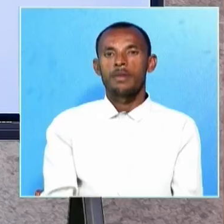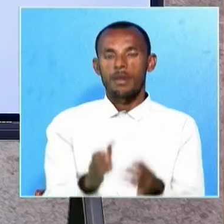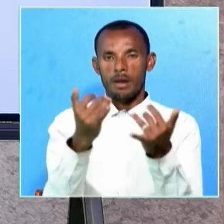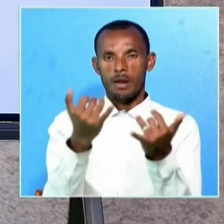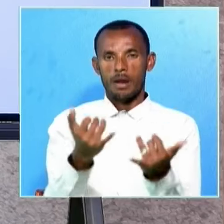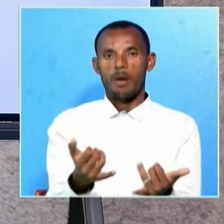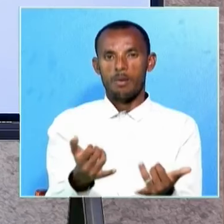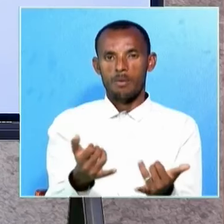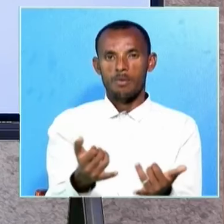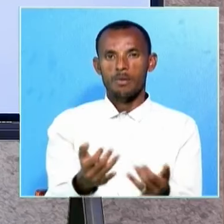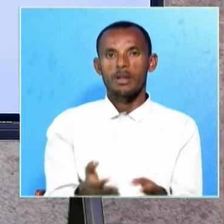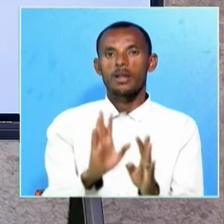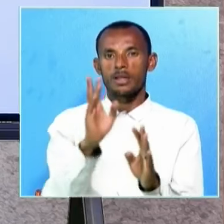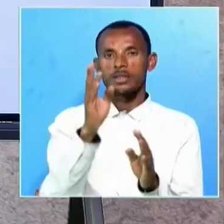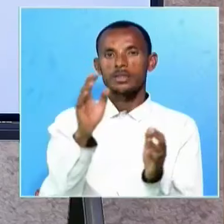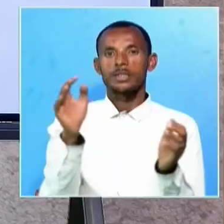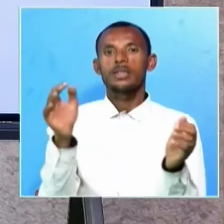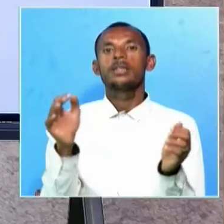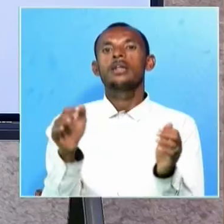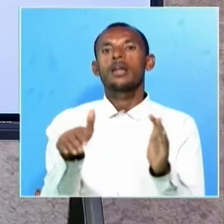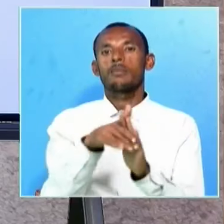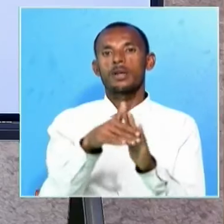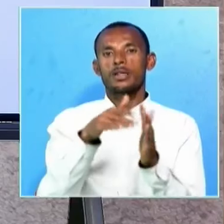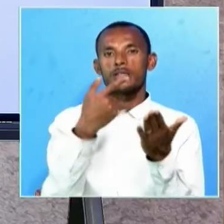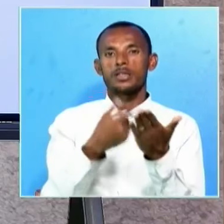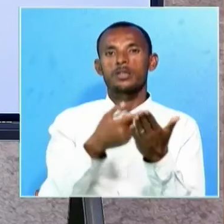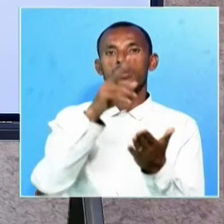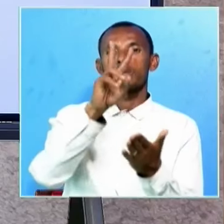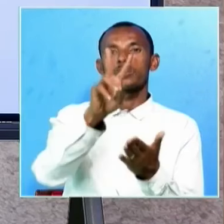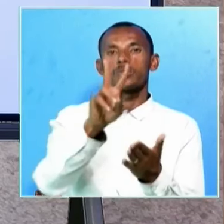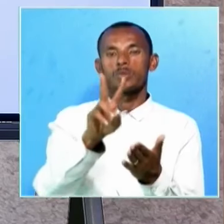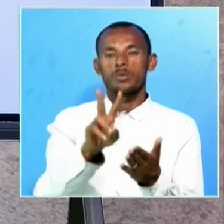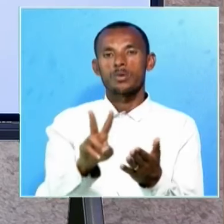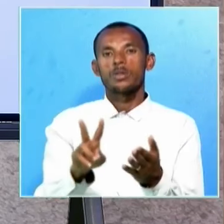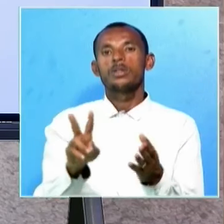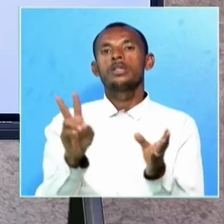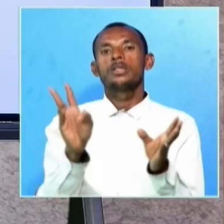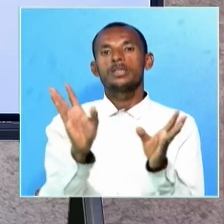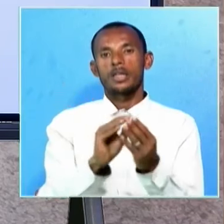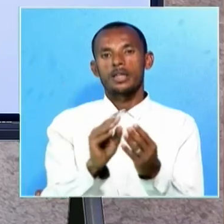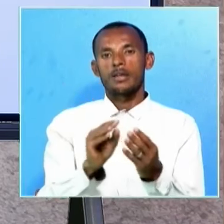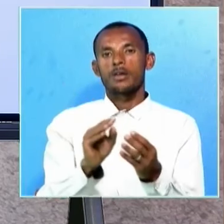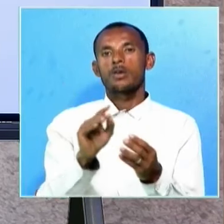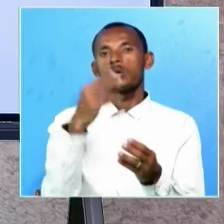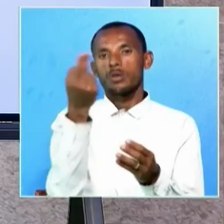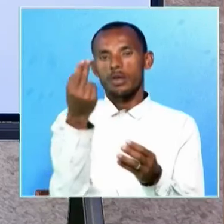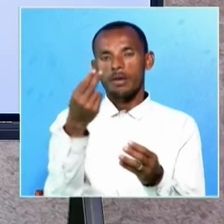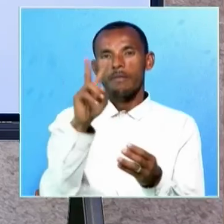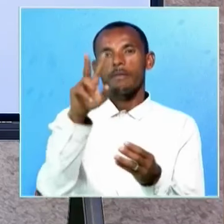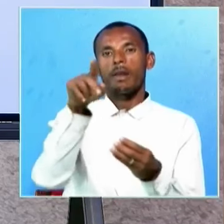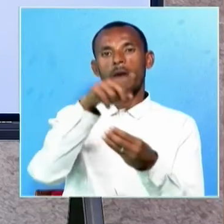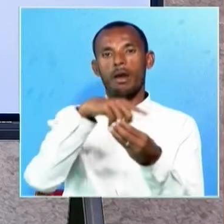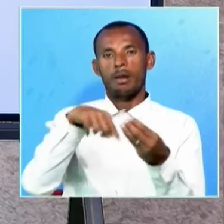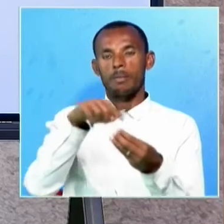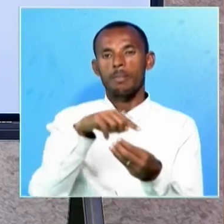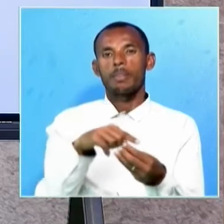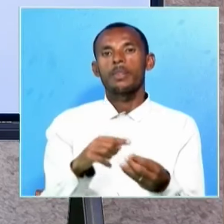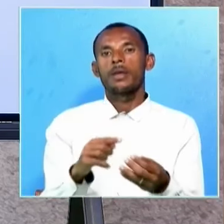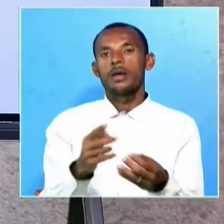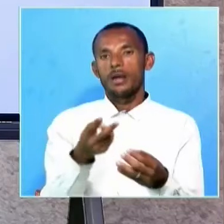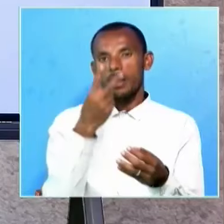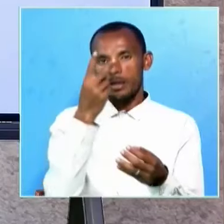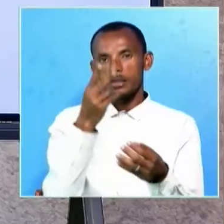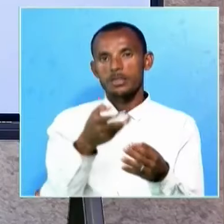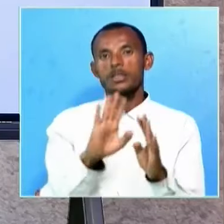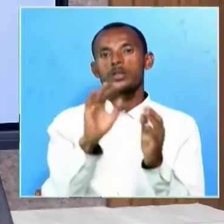Now, let's represent these two sets using Venn diagram. Let's see this